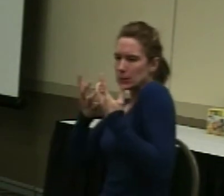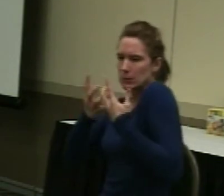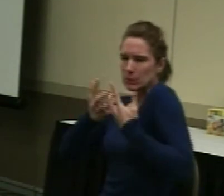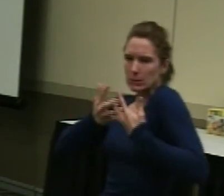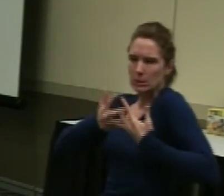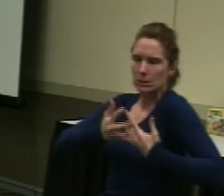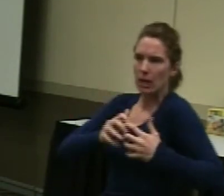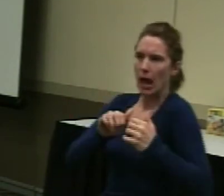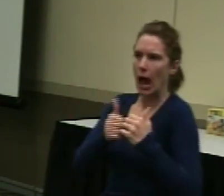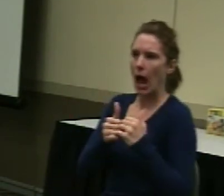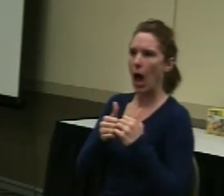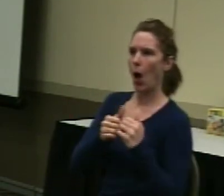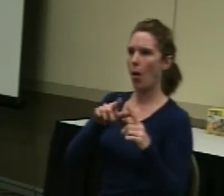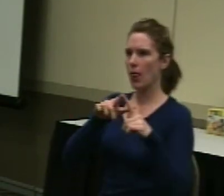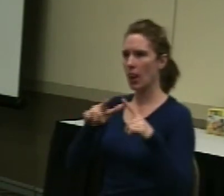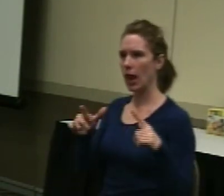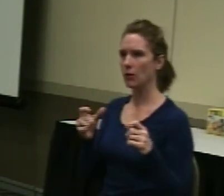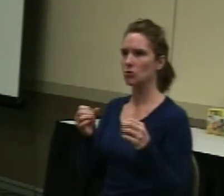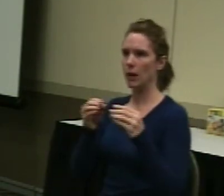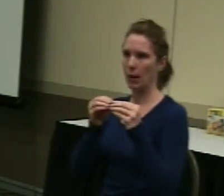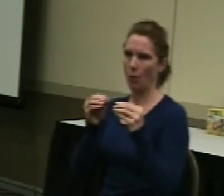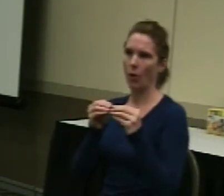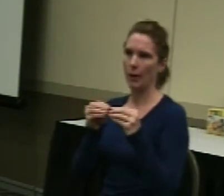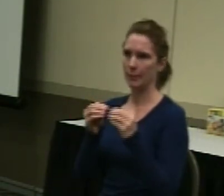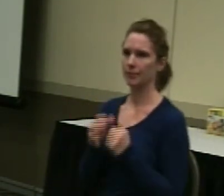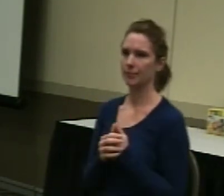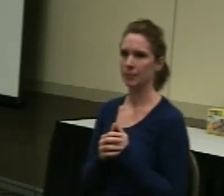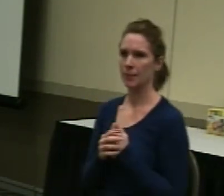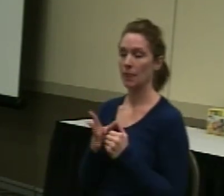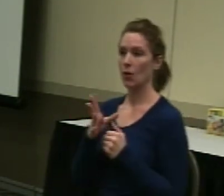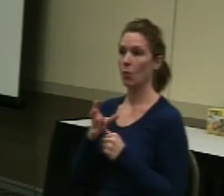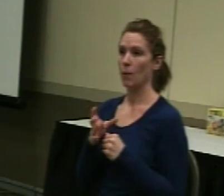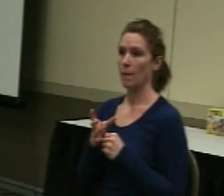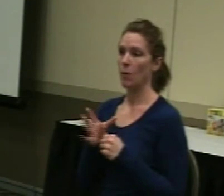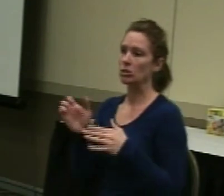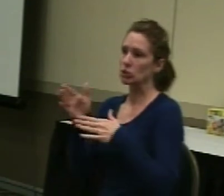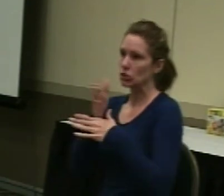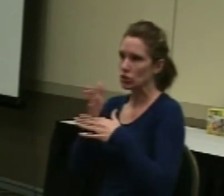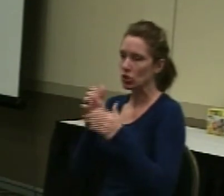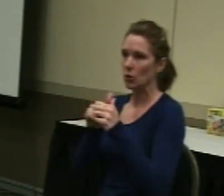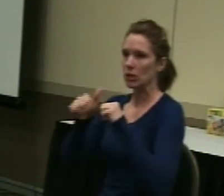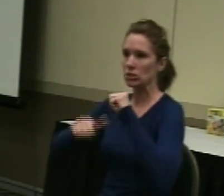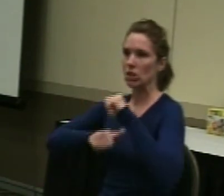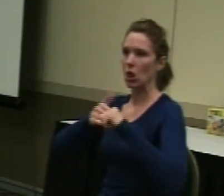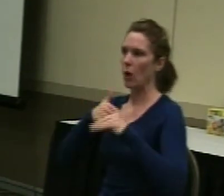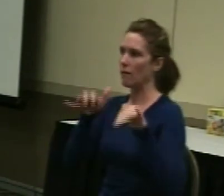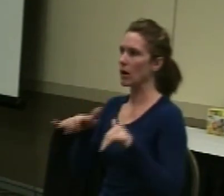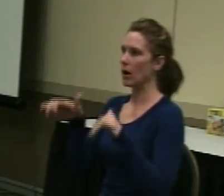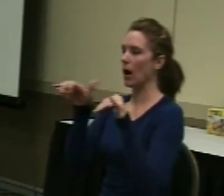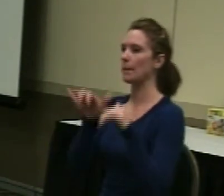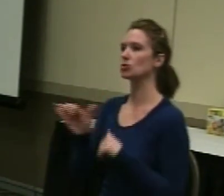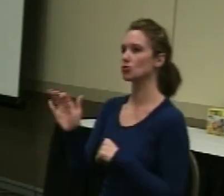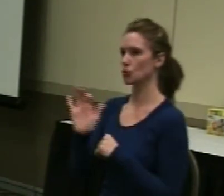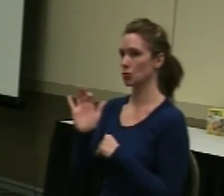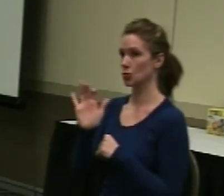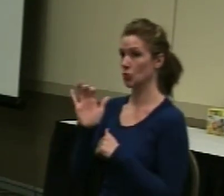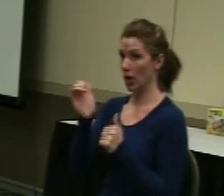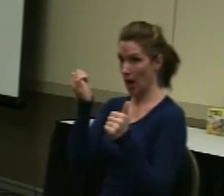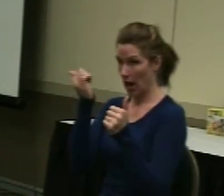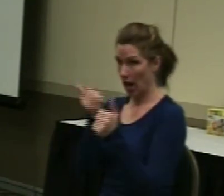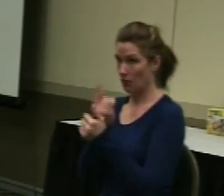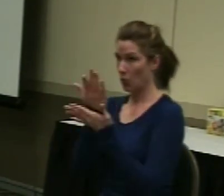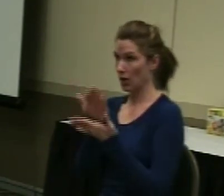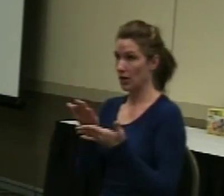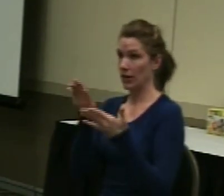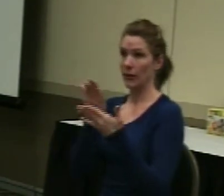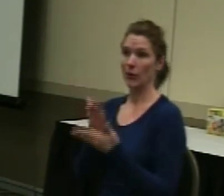of terminology that we need to keep in common, that we share and have in common as well. And every one of you here are